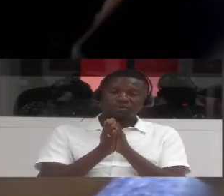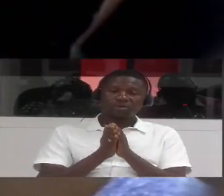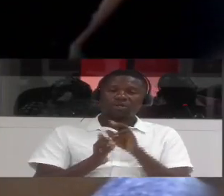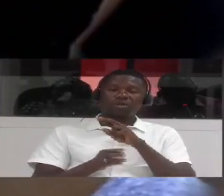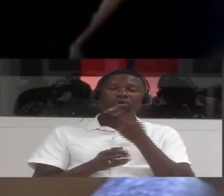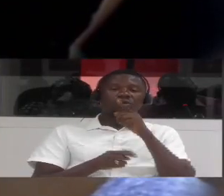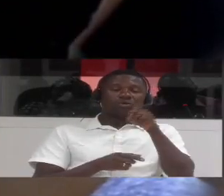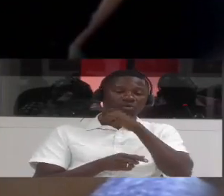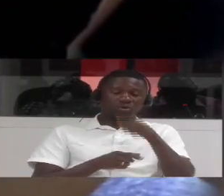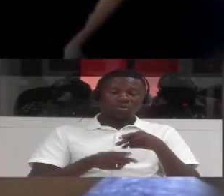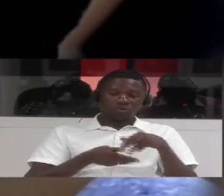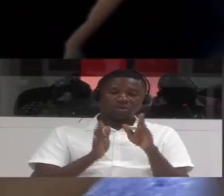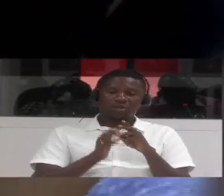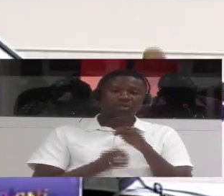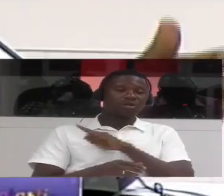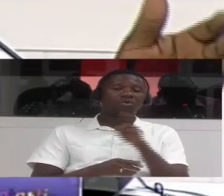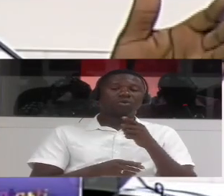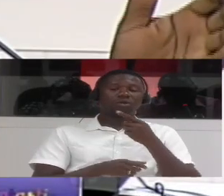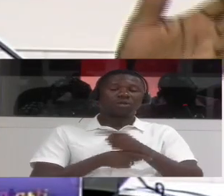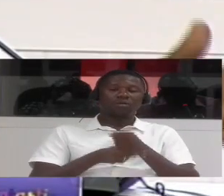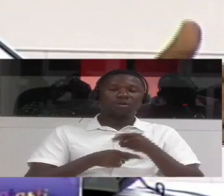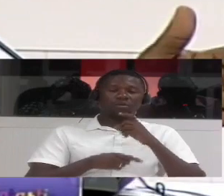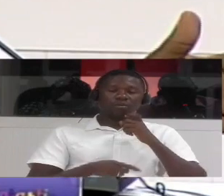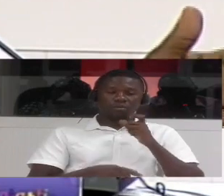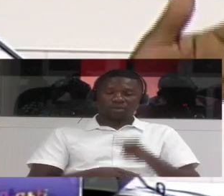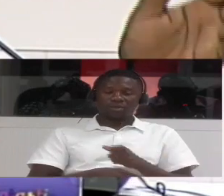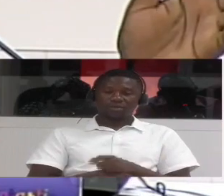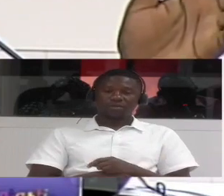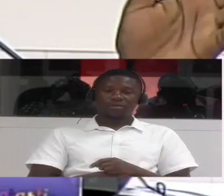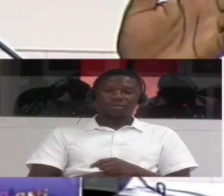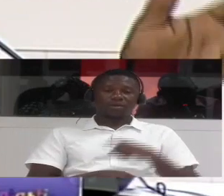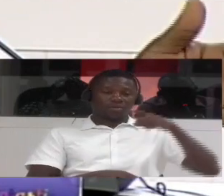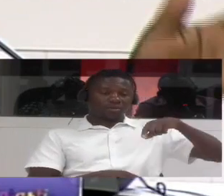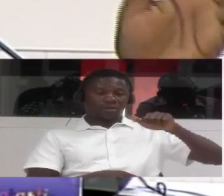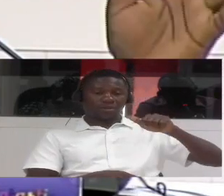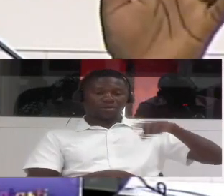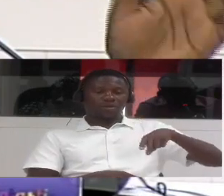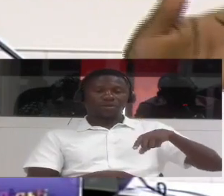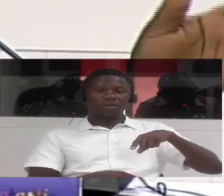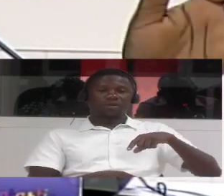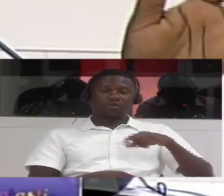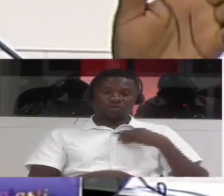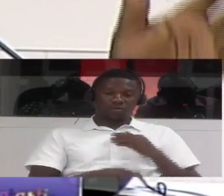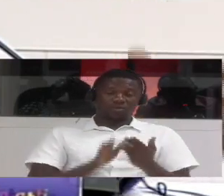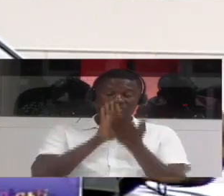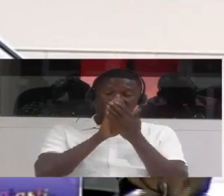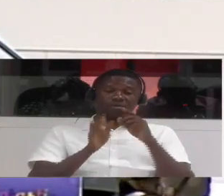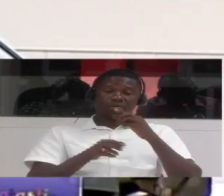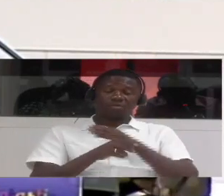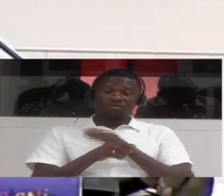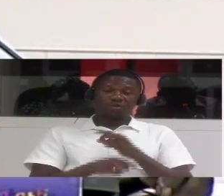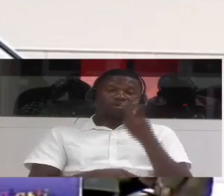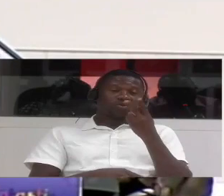illegally, that he wasn't a Gambian. So Uncle Pap was appearing before two courts at the same time. I could